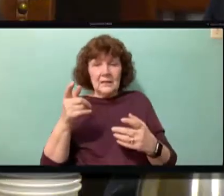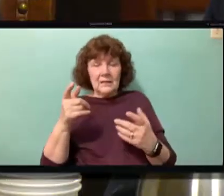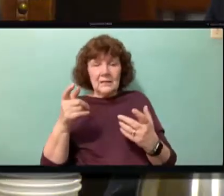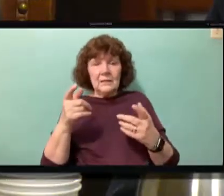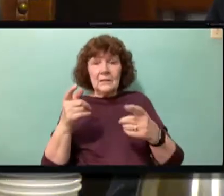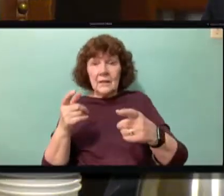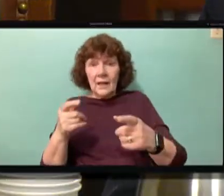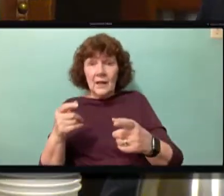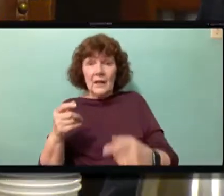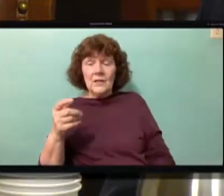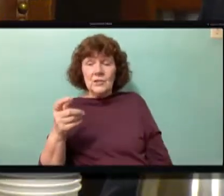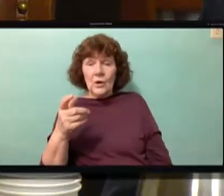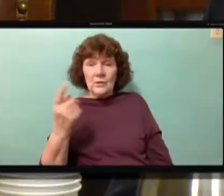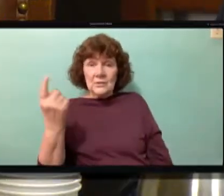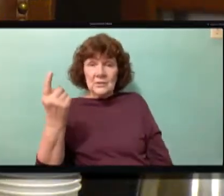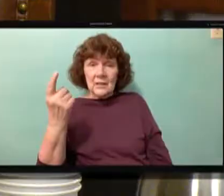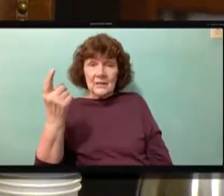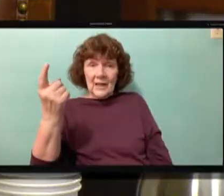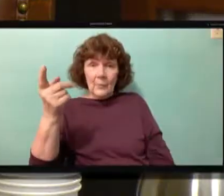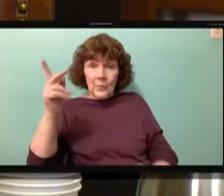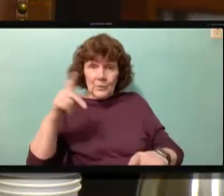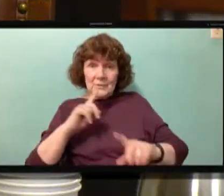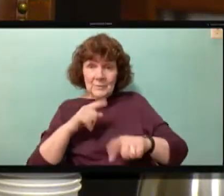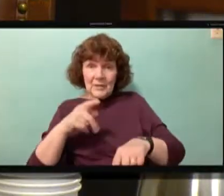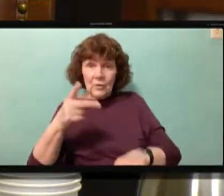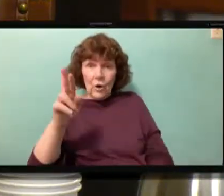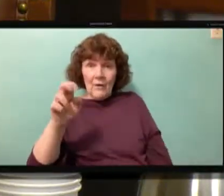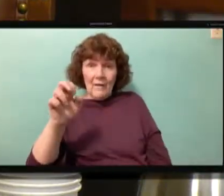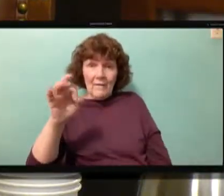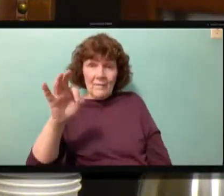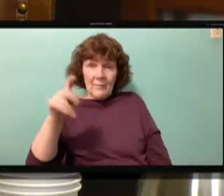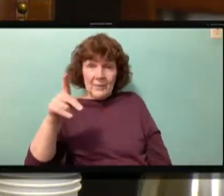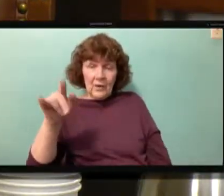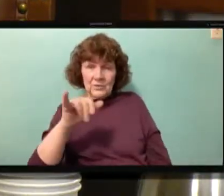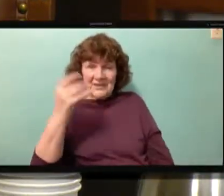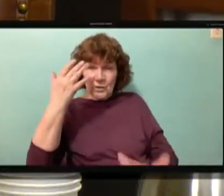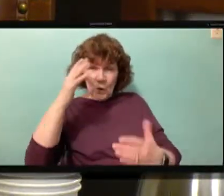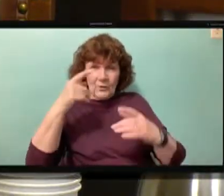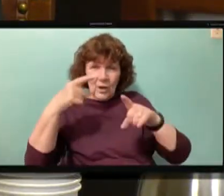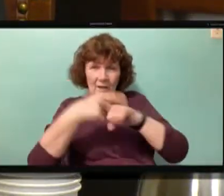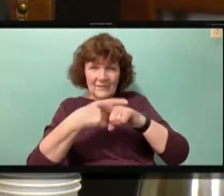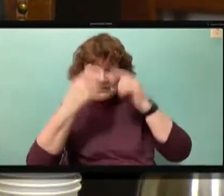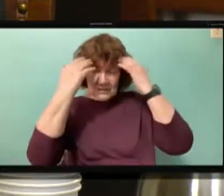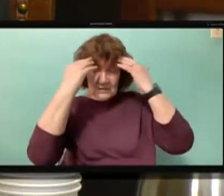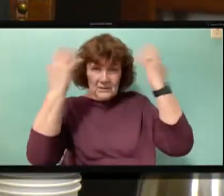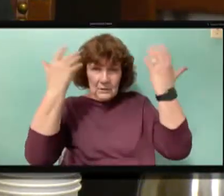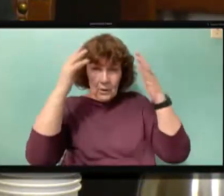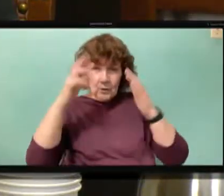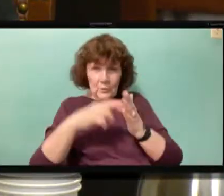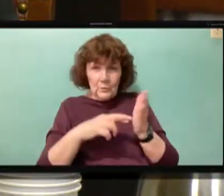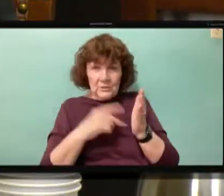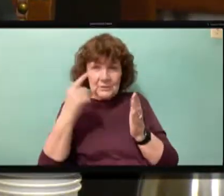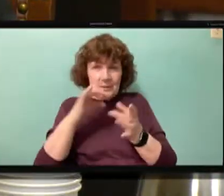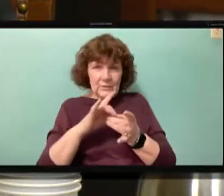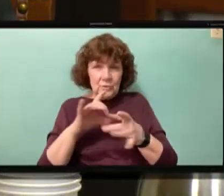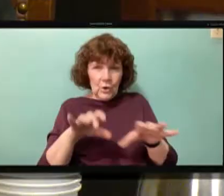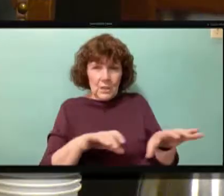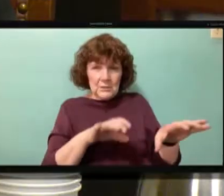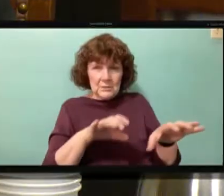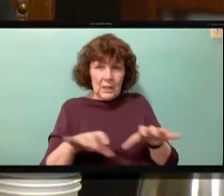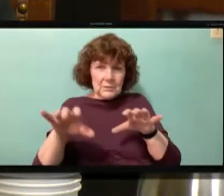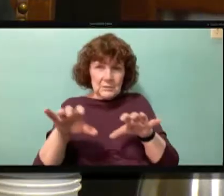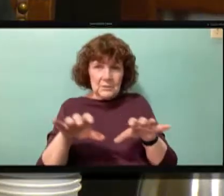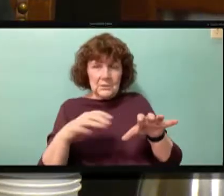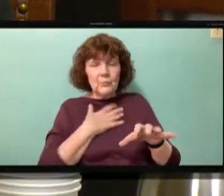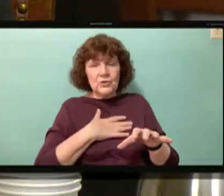responding to the RFP, because they didn't know either. They didn't know the rules and the conduct there. So, so I appreciate your expertise in